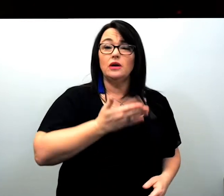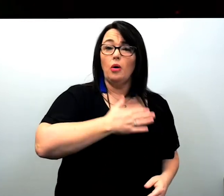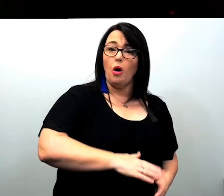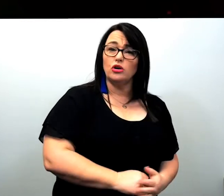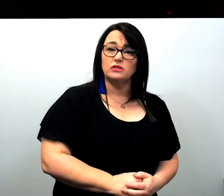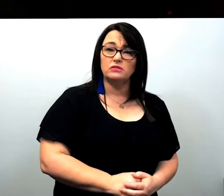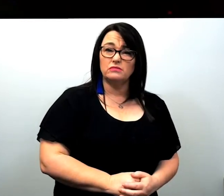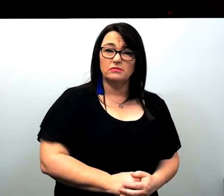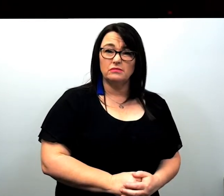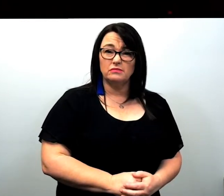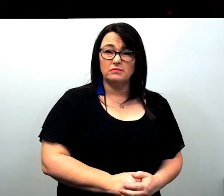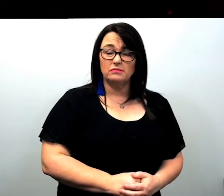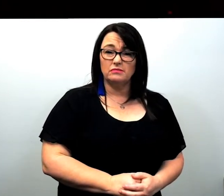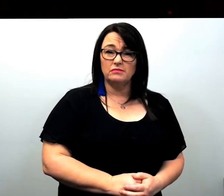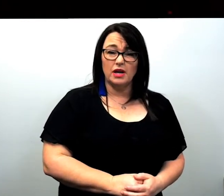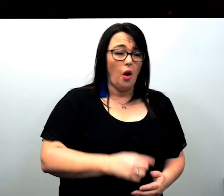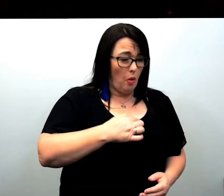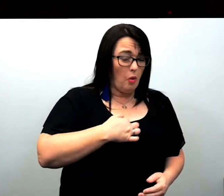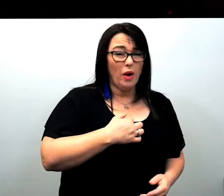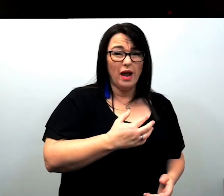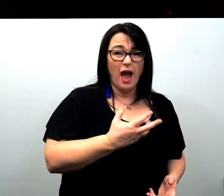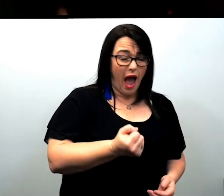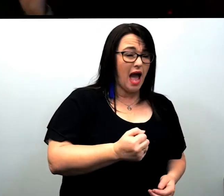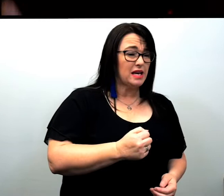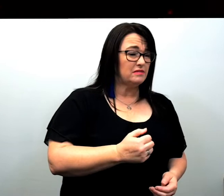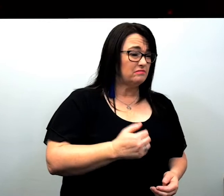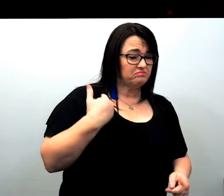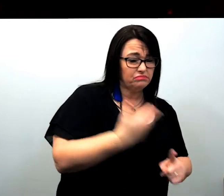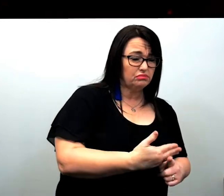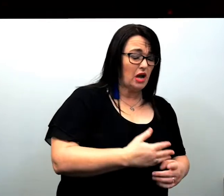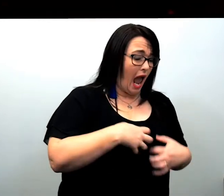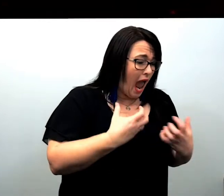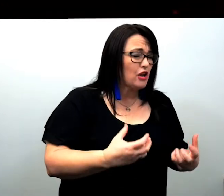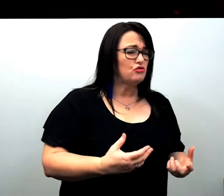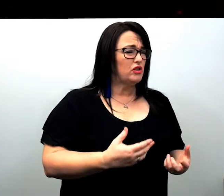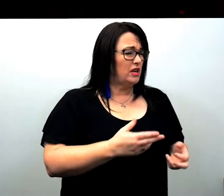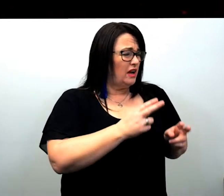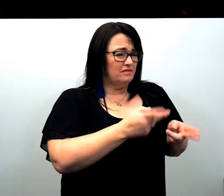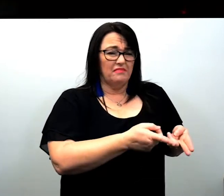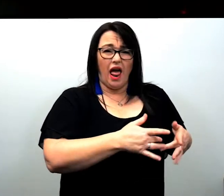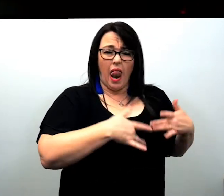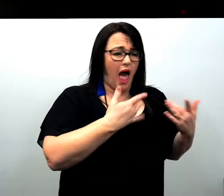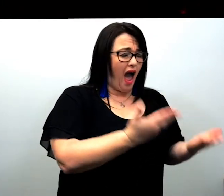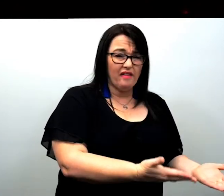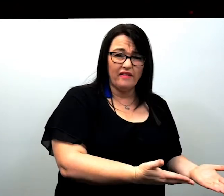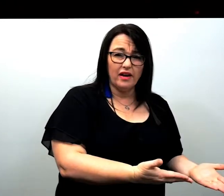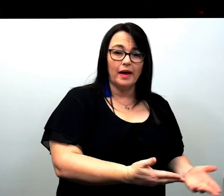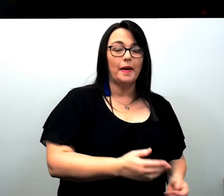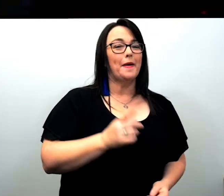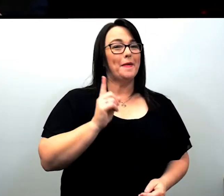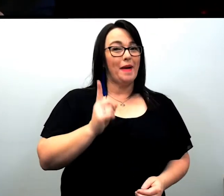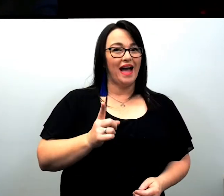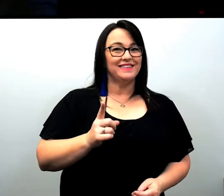by nature children of wrath, just as the others. But God, who is rich in mercy, I love this.